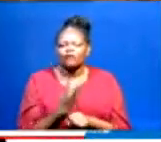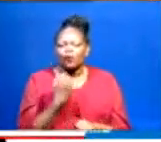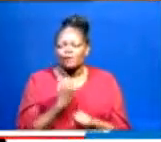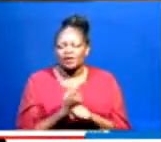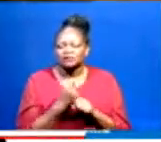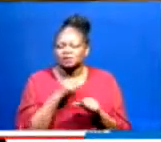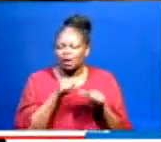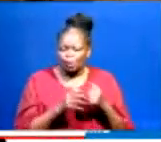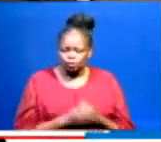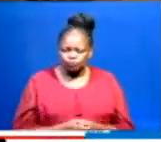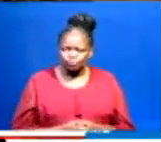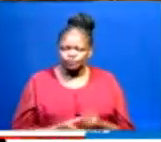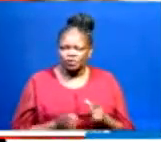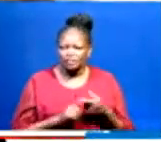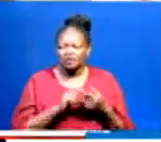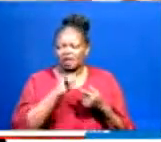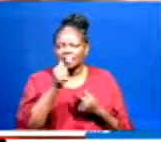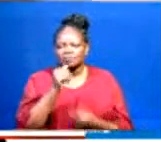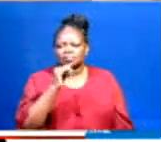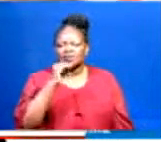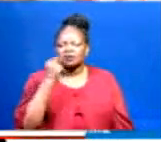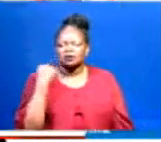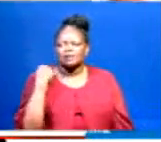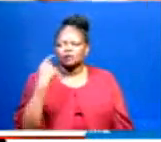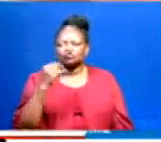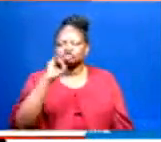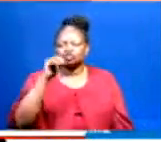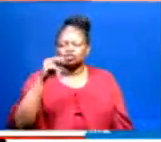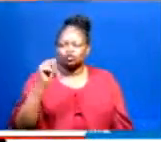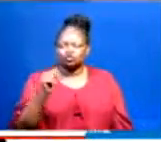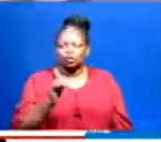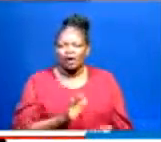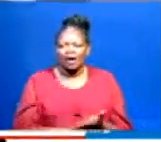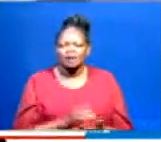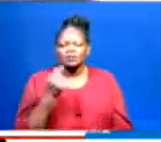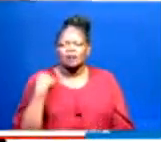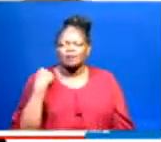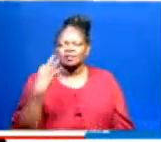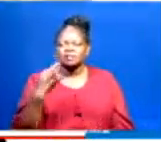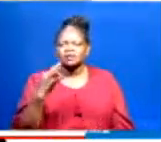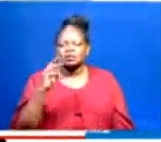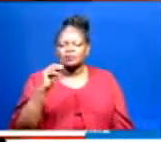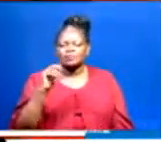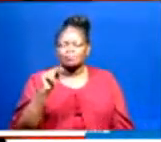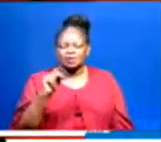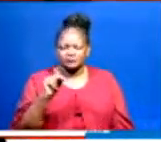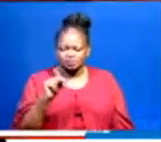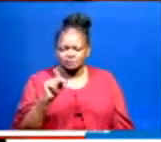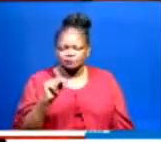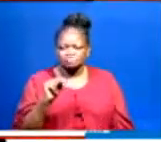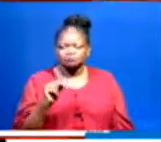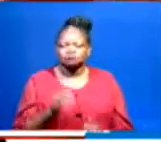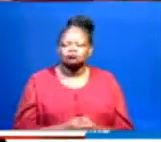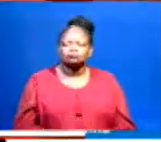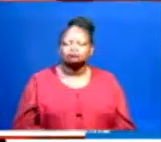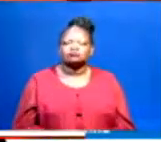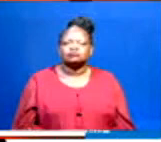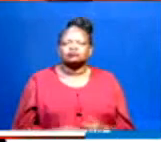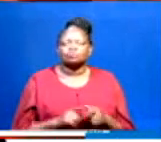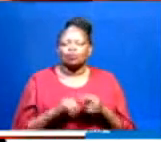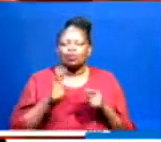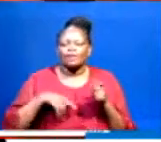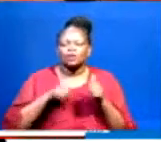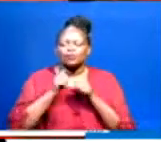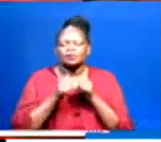seconds. His compatriots Joshua Bellet and Martin Kosgei finished second and third, respectively. In the women's competition,